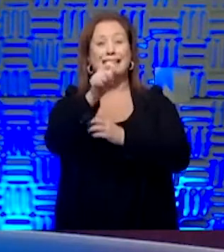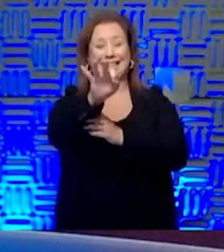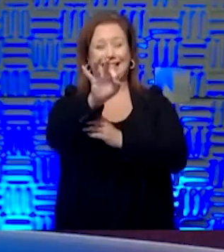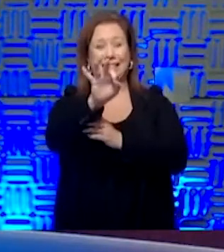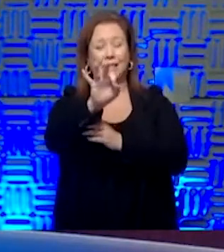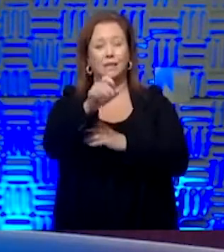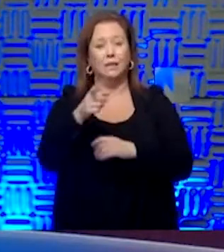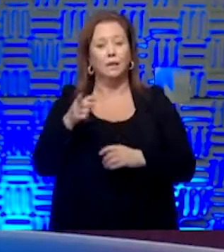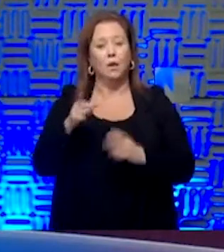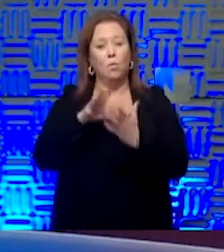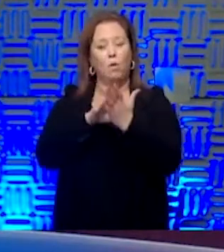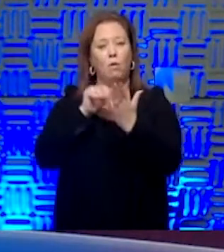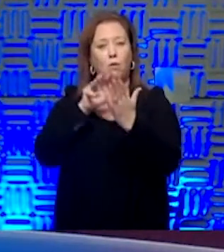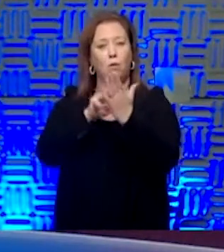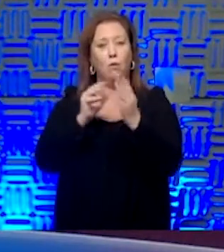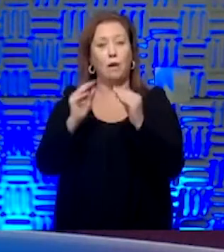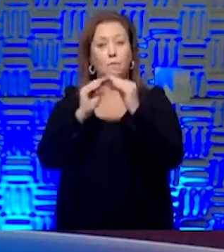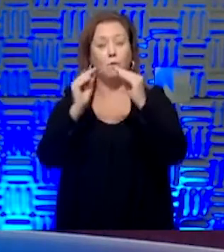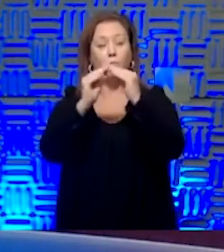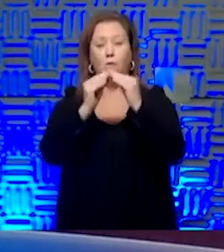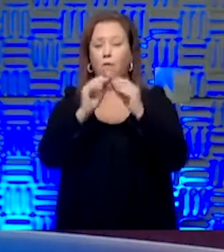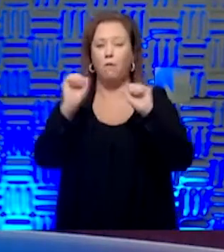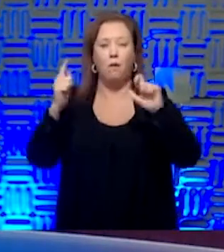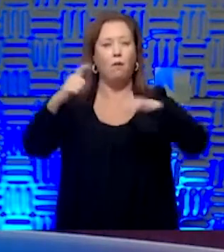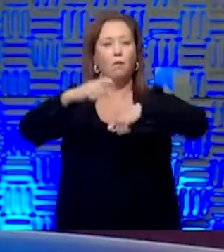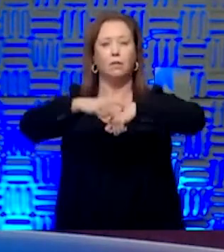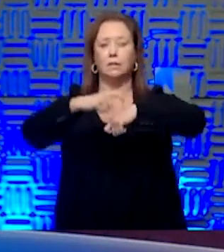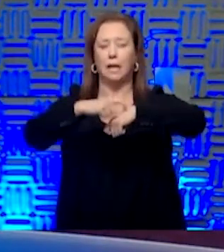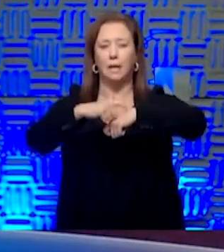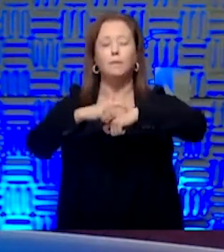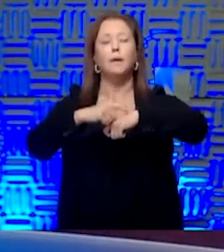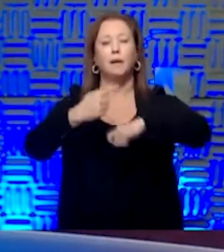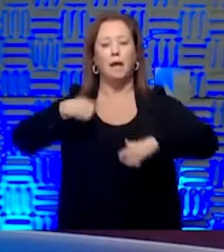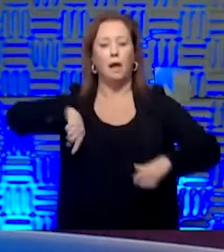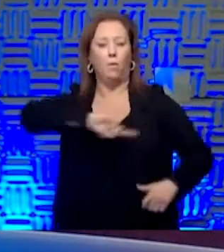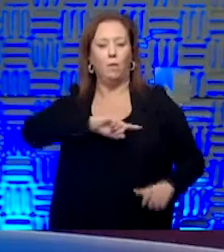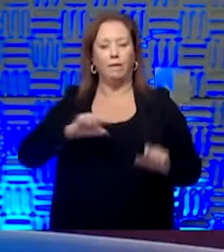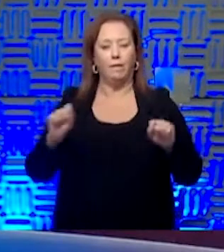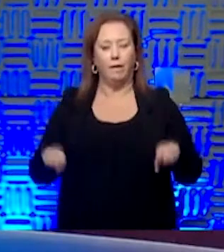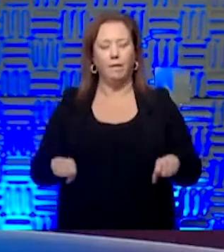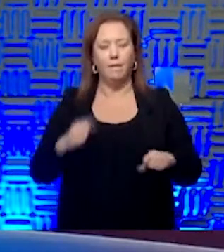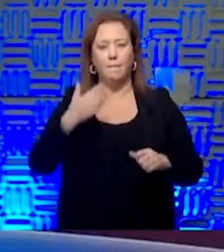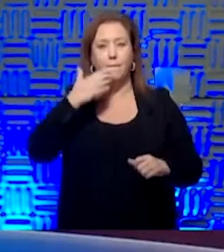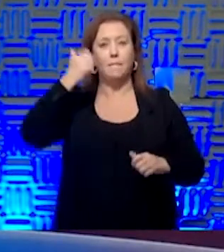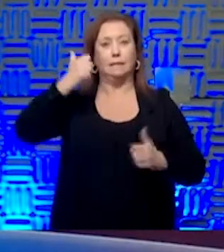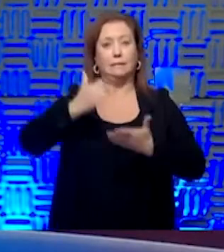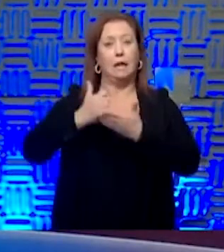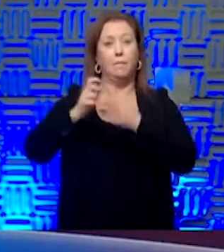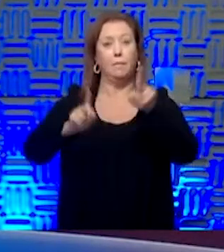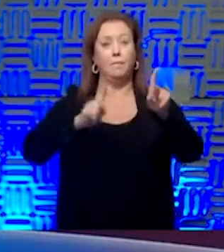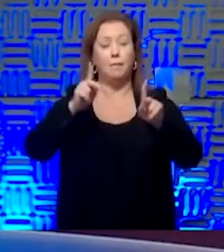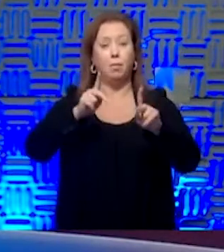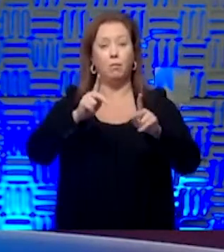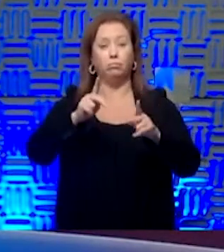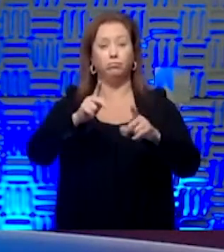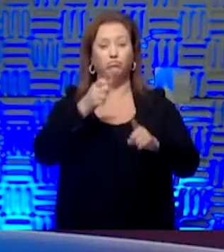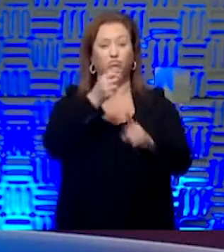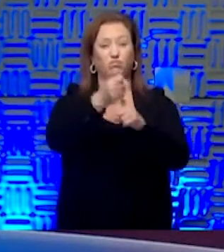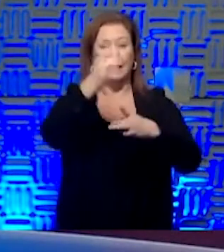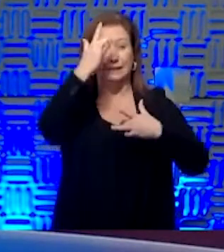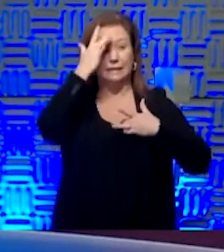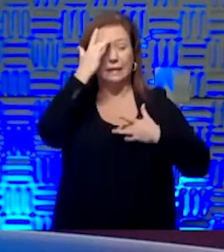And we're learning more and more all the time about how we can best help the people who get it